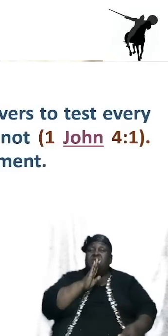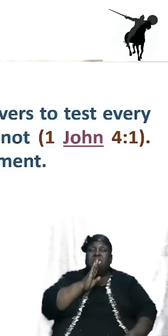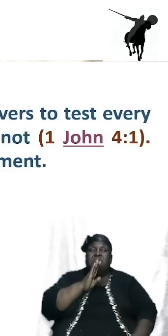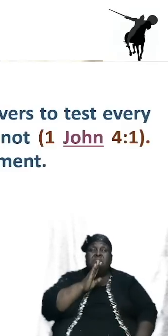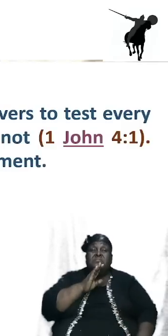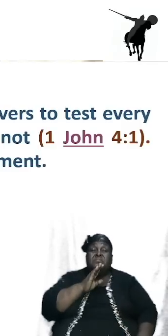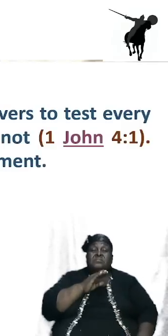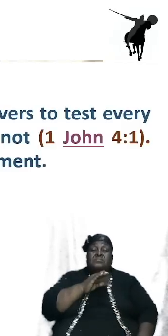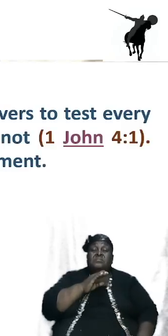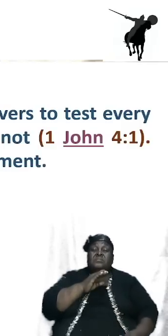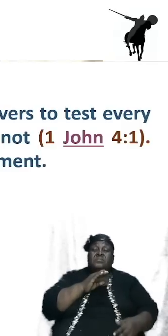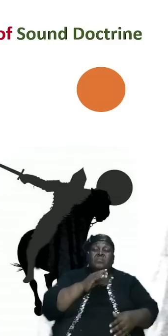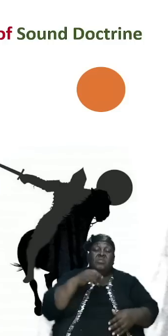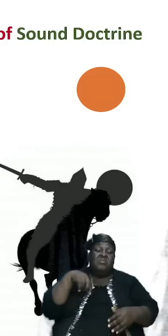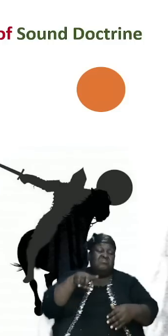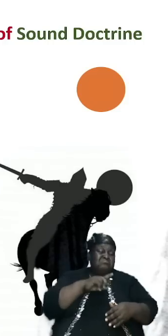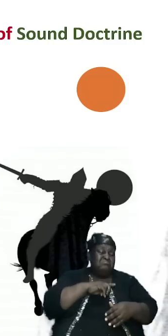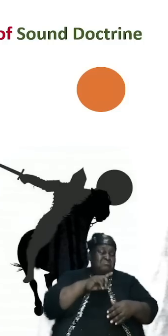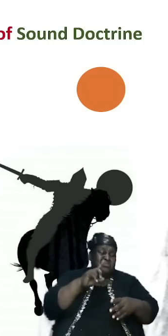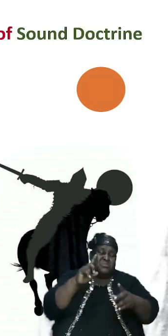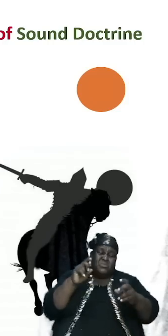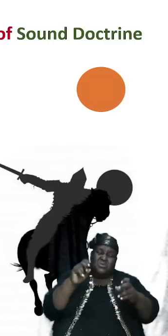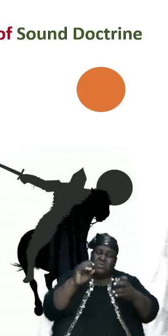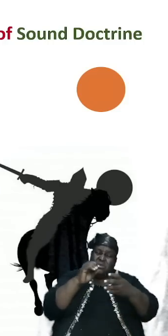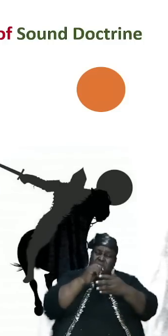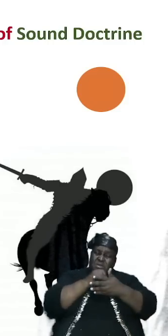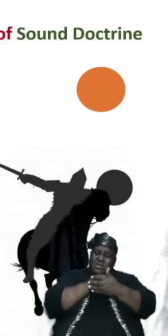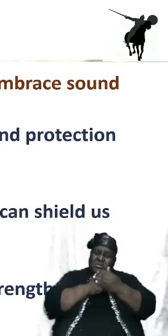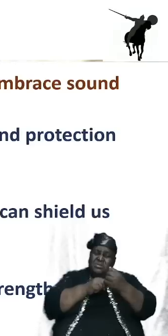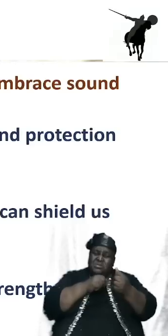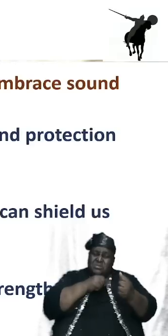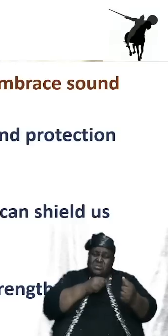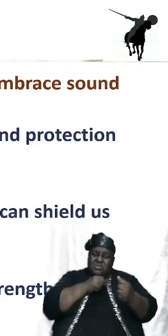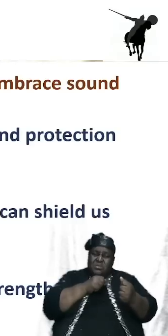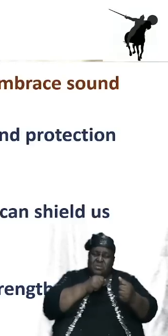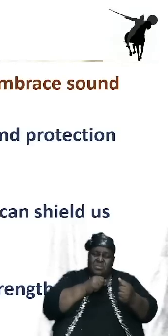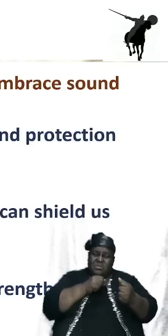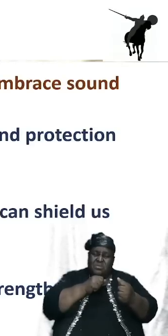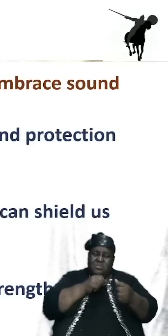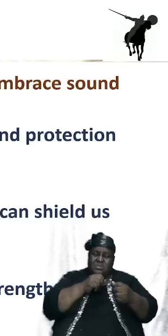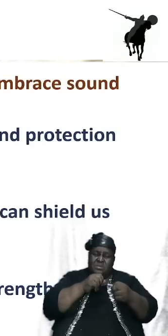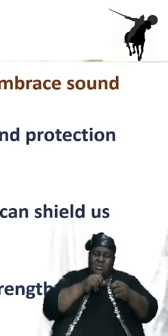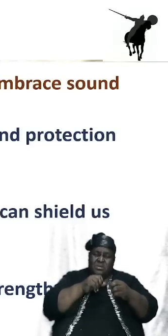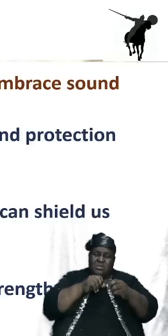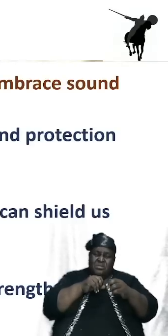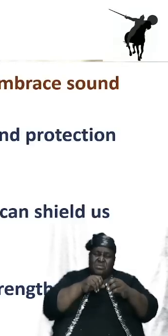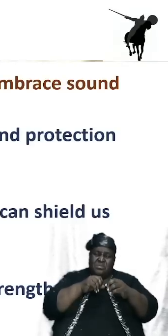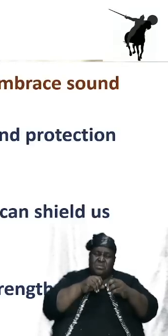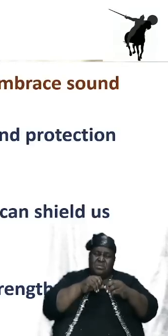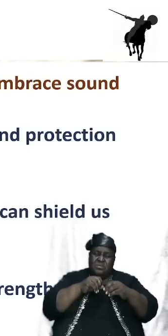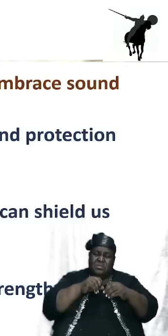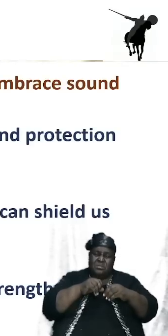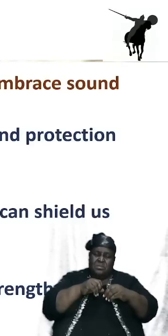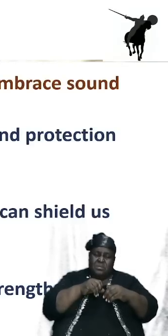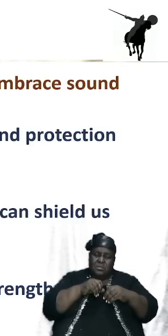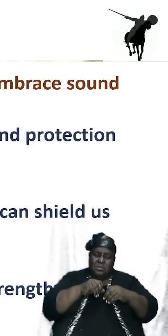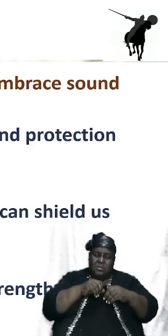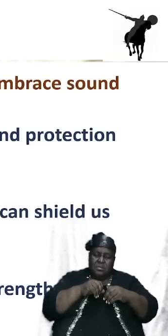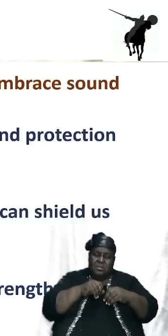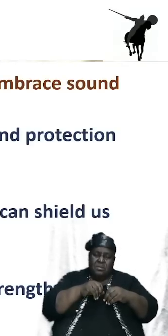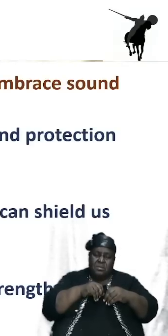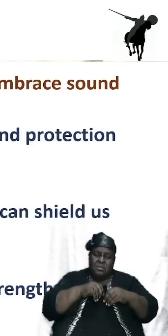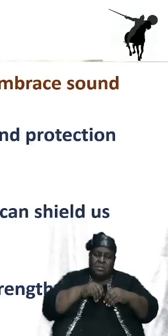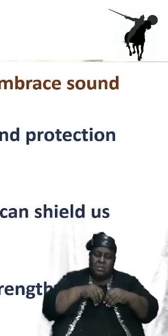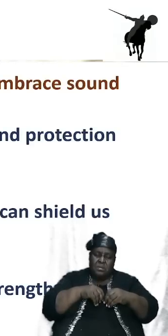We need sound doctrine. We need sound doctrine. So as we continue to contend for the